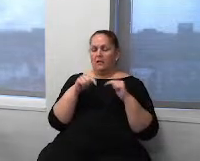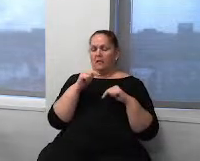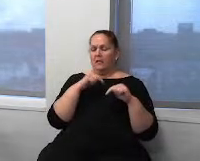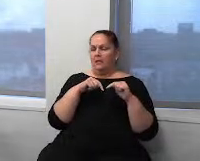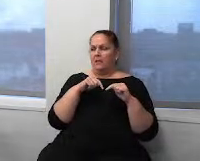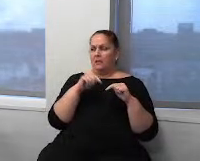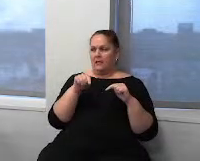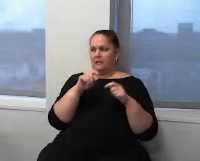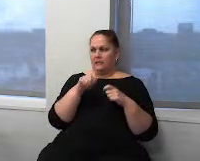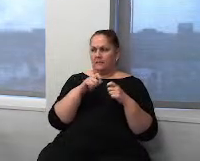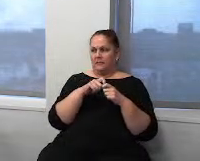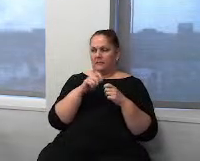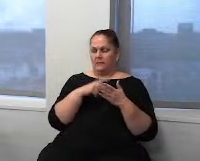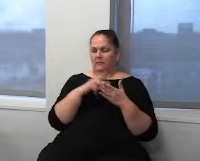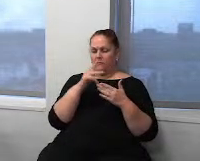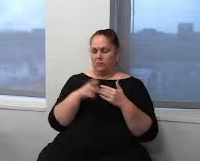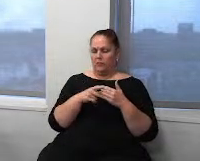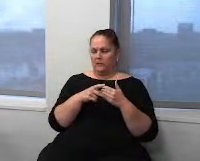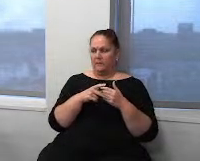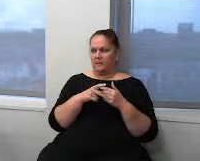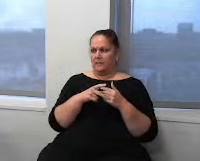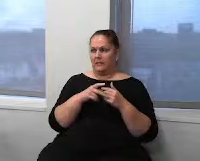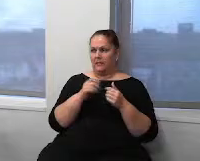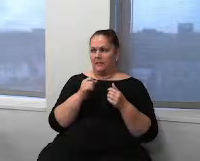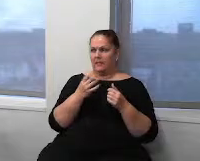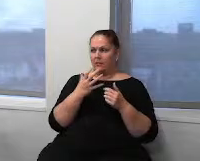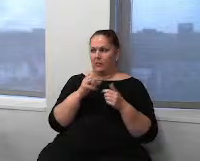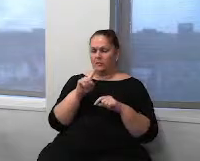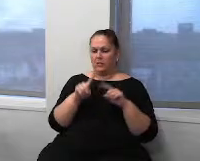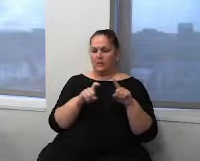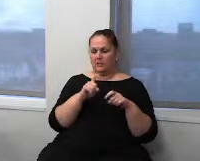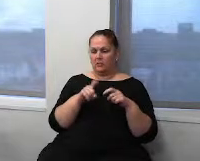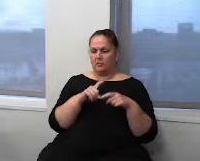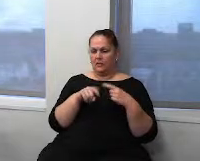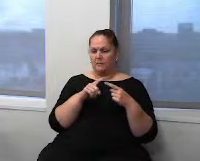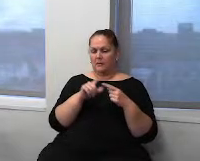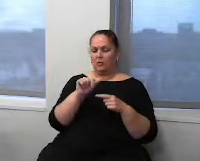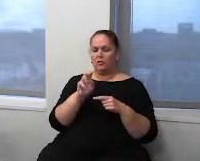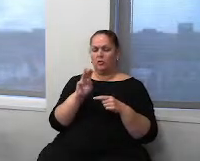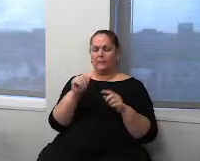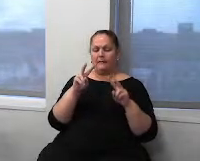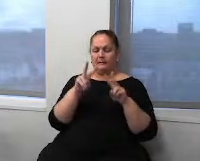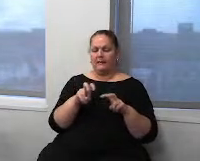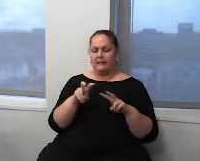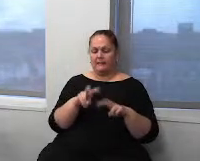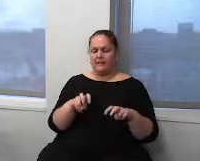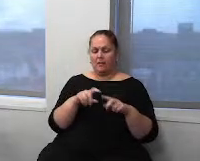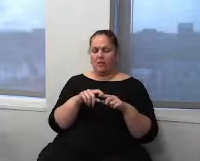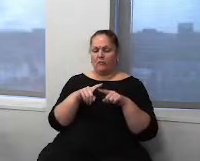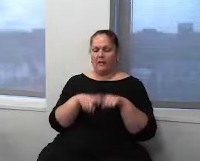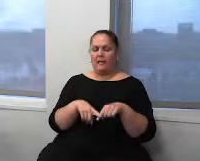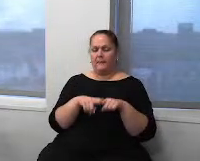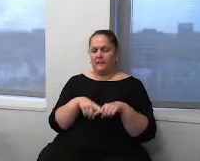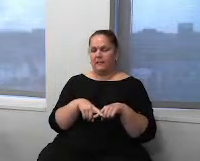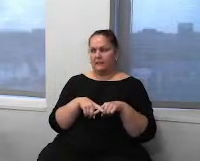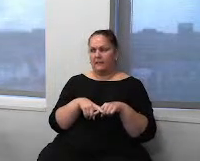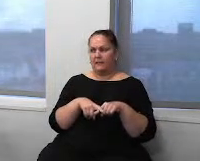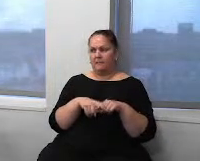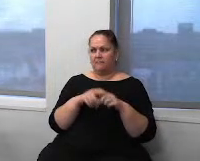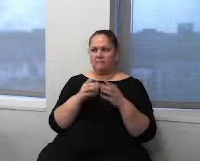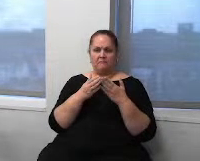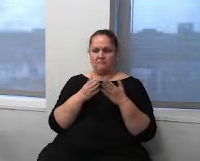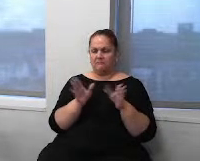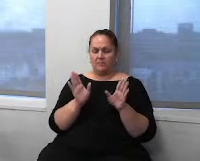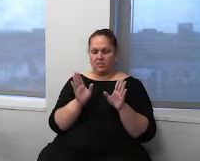Okay, stepping back from this particular program brief, I'd like to ask you some questions about LUMA's analysis of